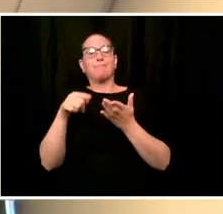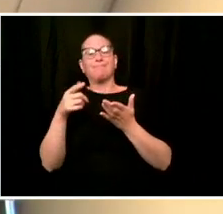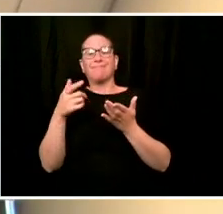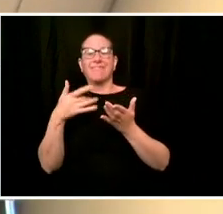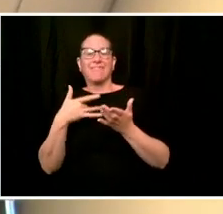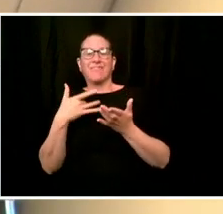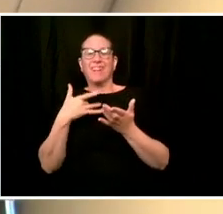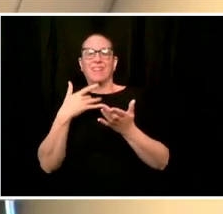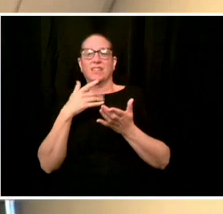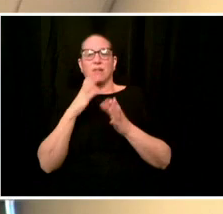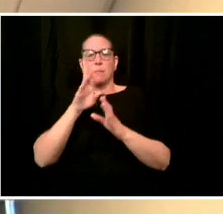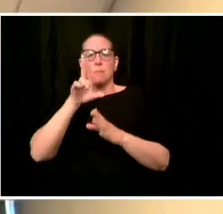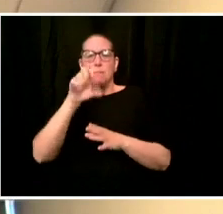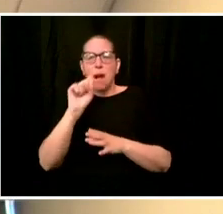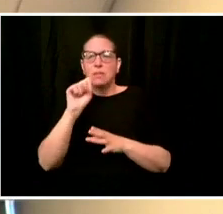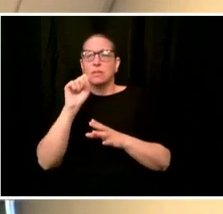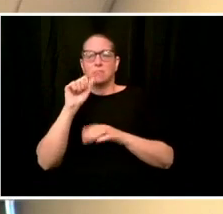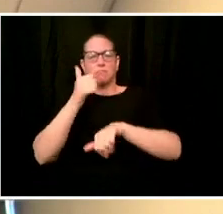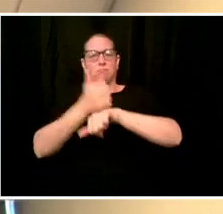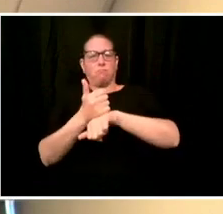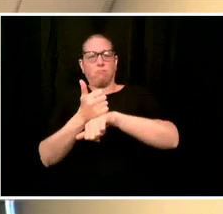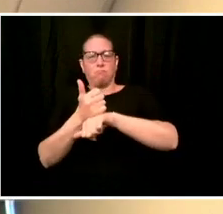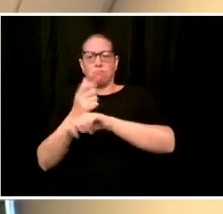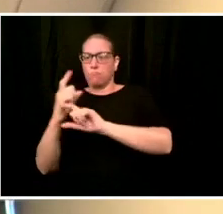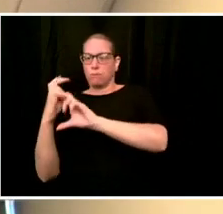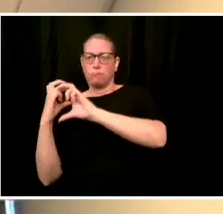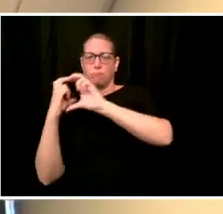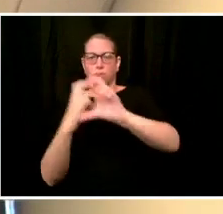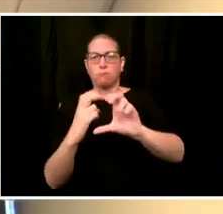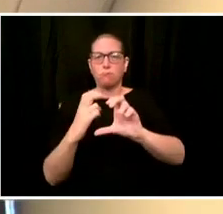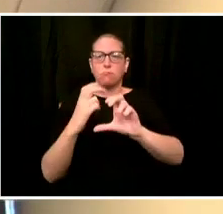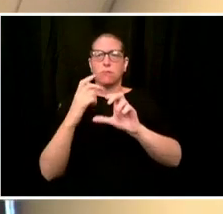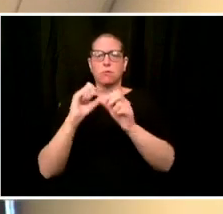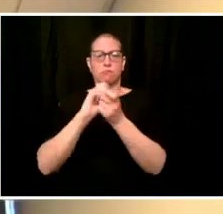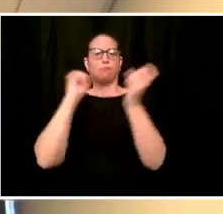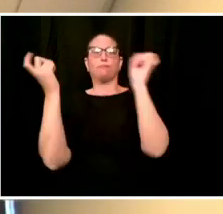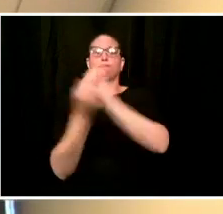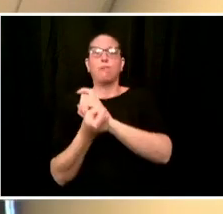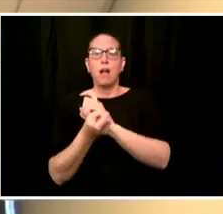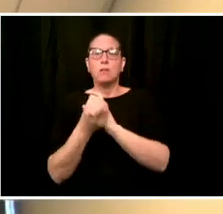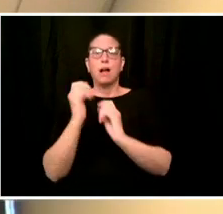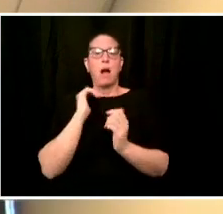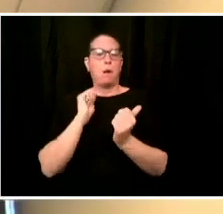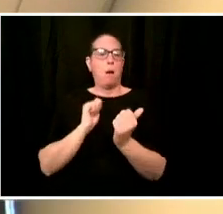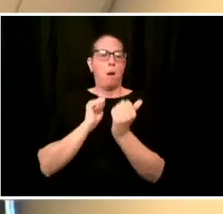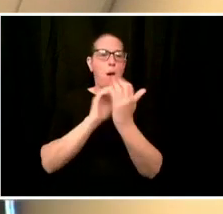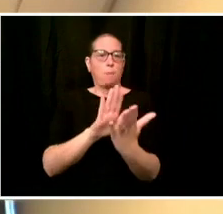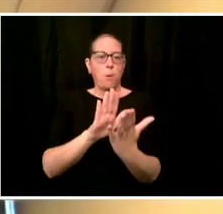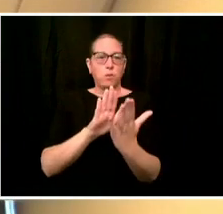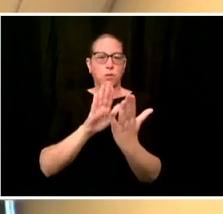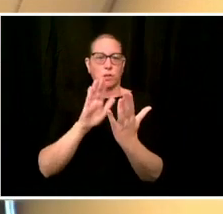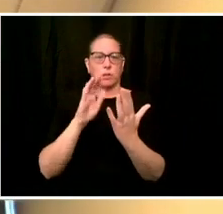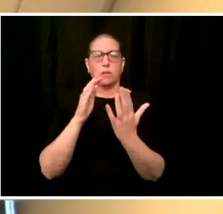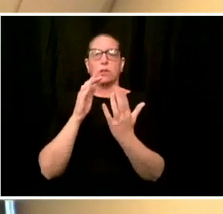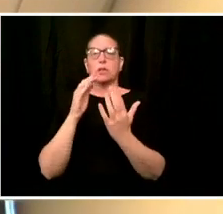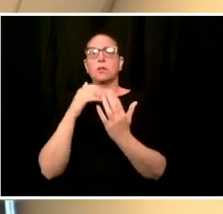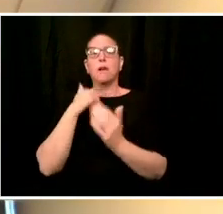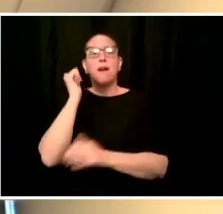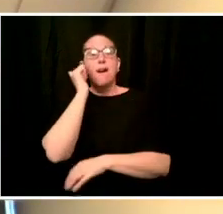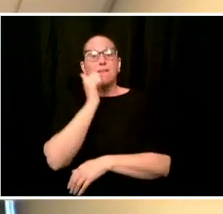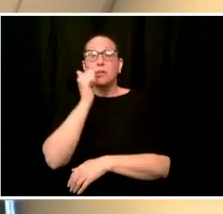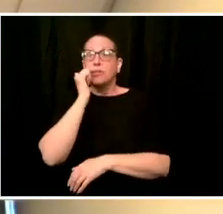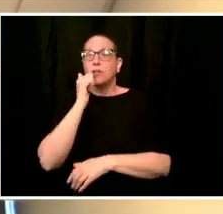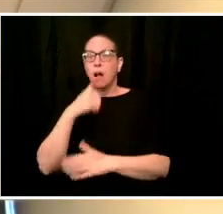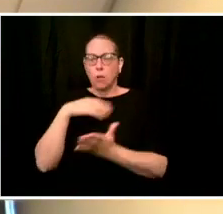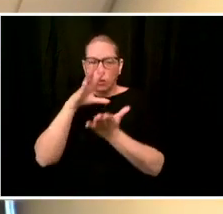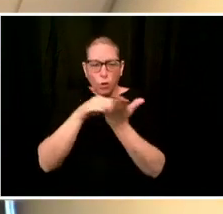important evaluation of challenges that we had, and that we're making changes as we go along. As I said last couple